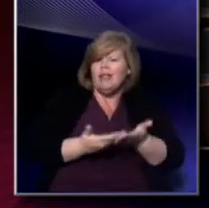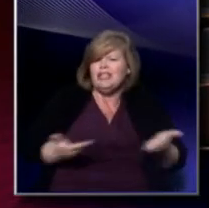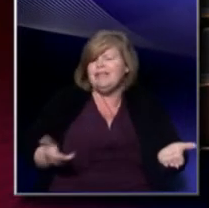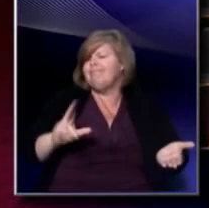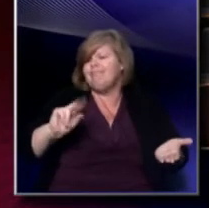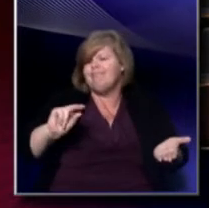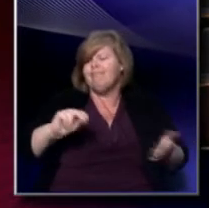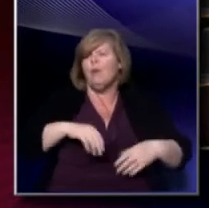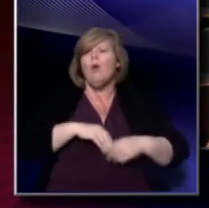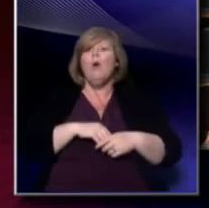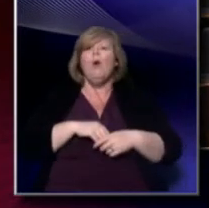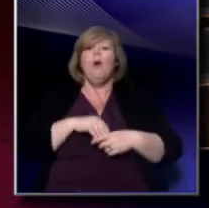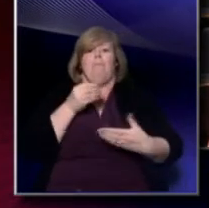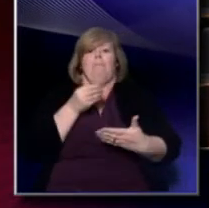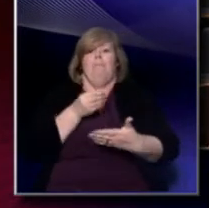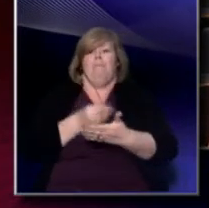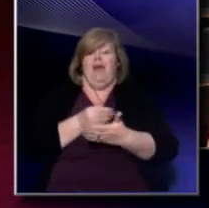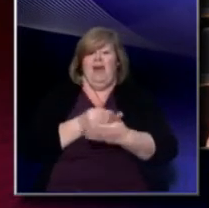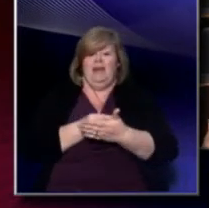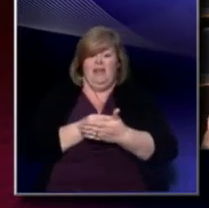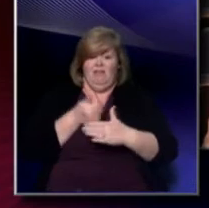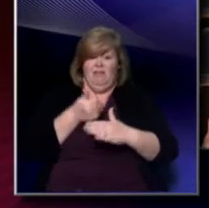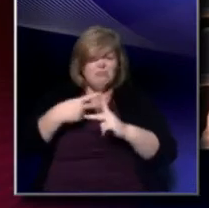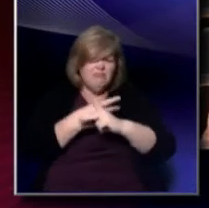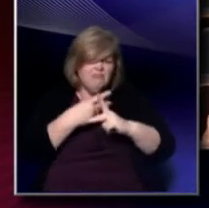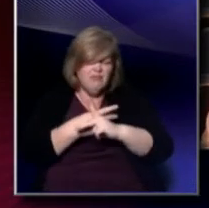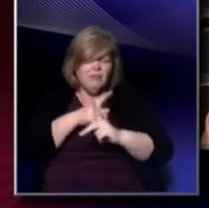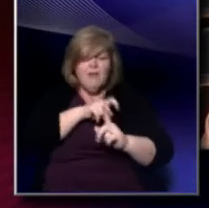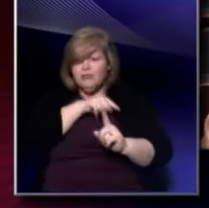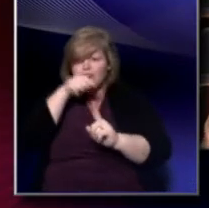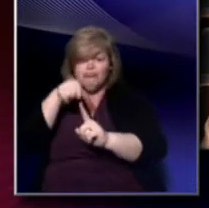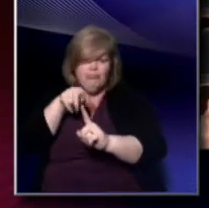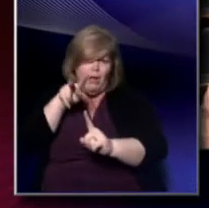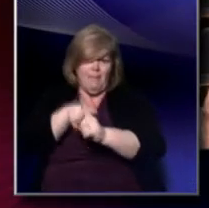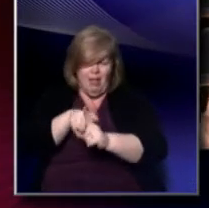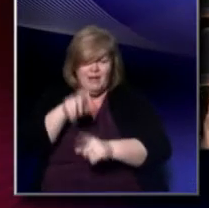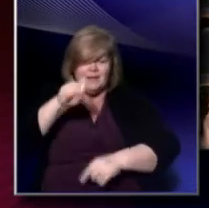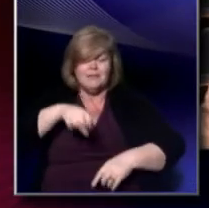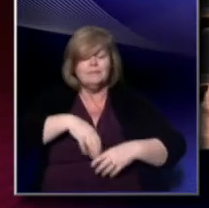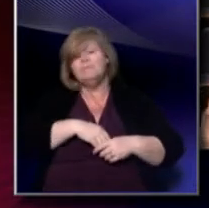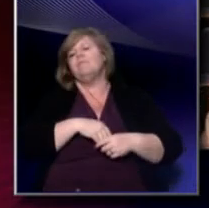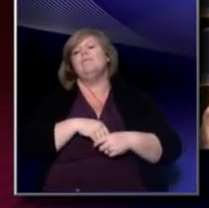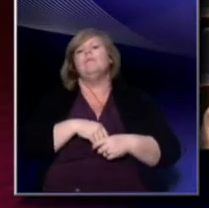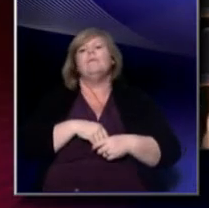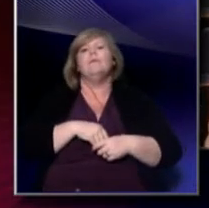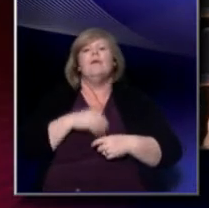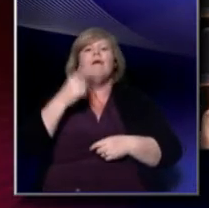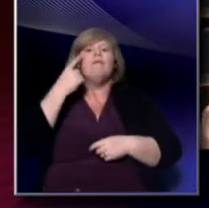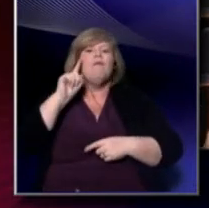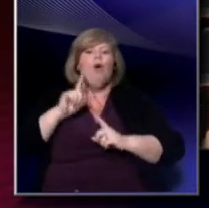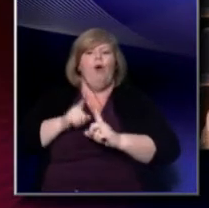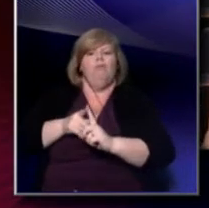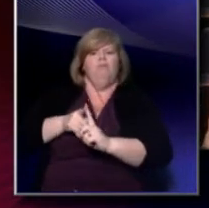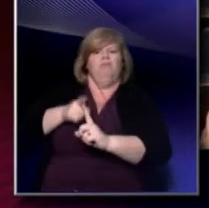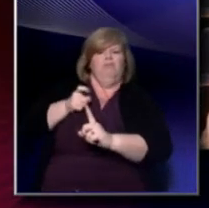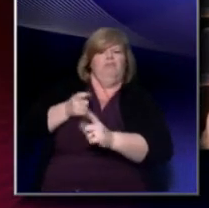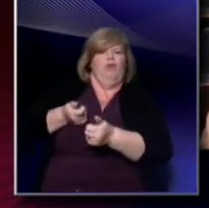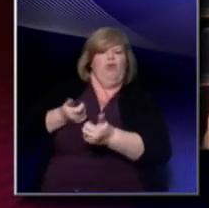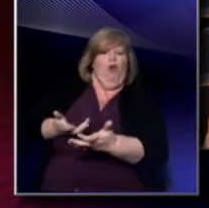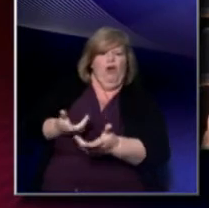write in that grant have to directly apply to what root cause analysis. ADE has a fantastic process to get down to that root